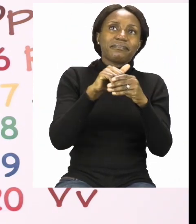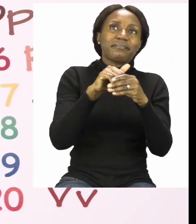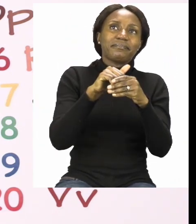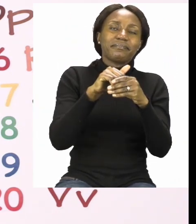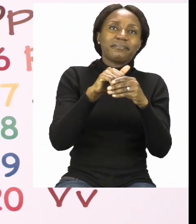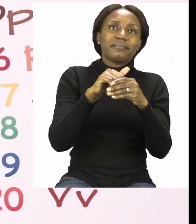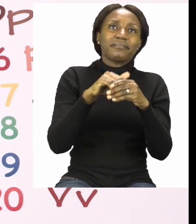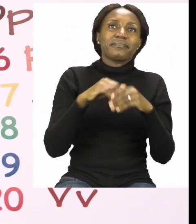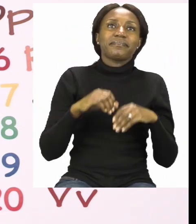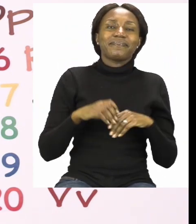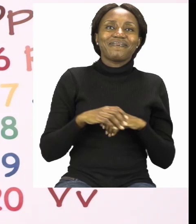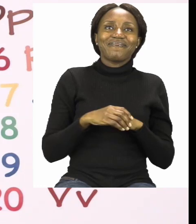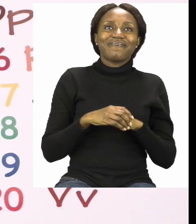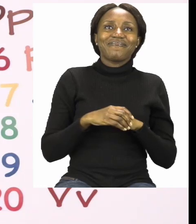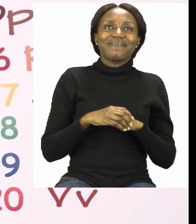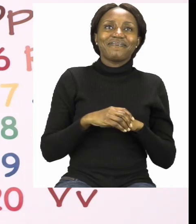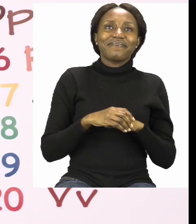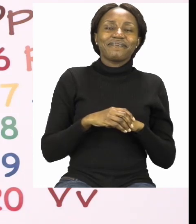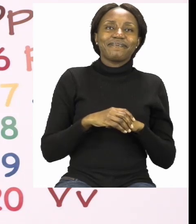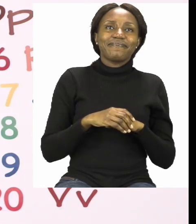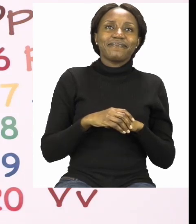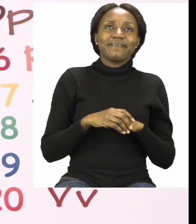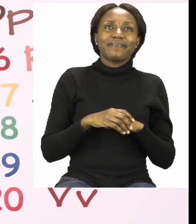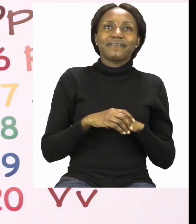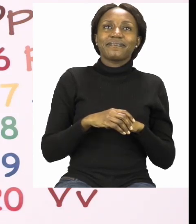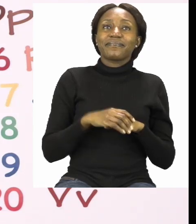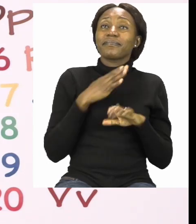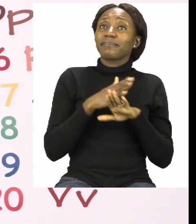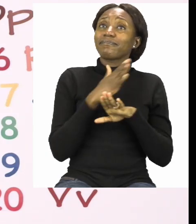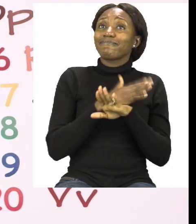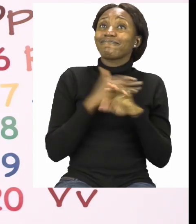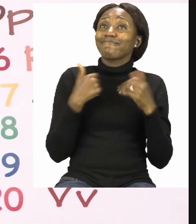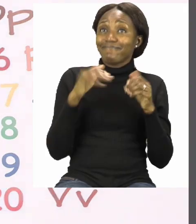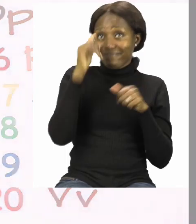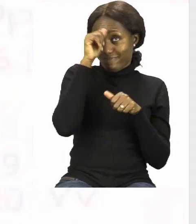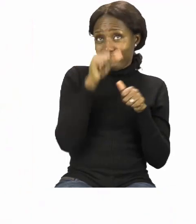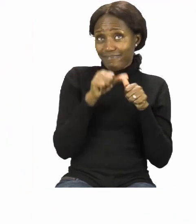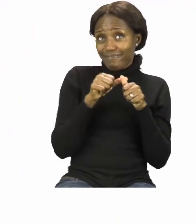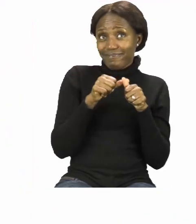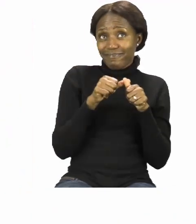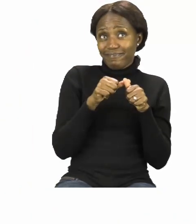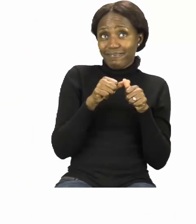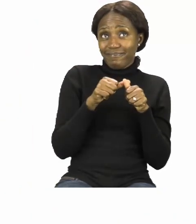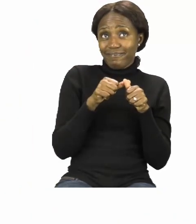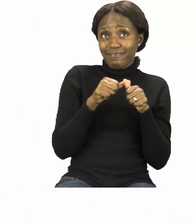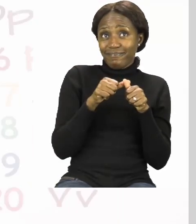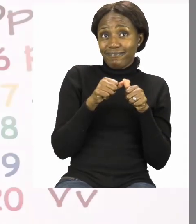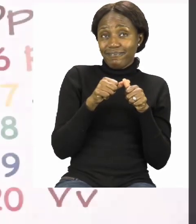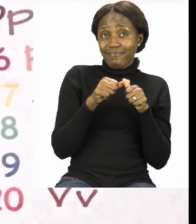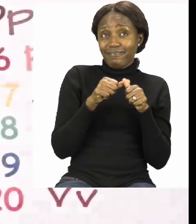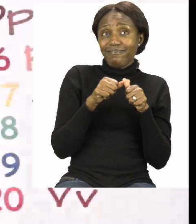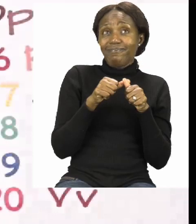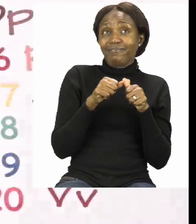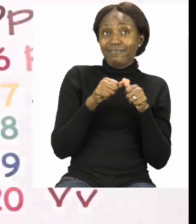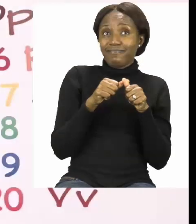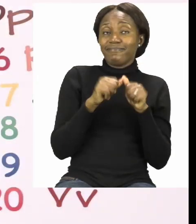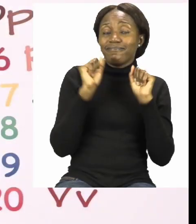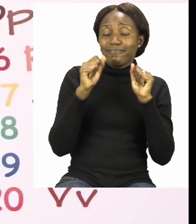local transport. And before we get into any lessons, boys and girls, we need